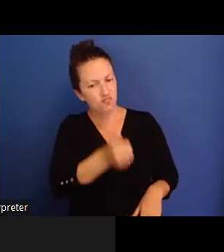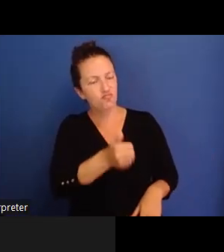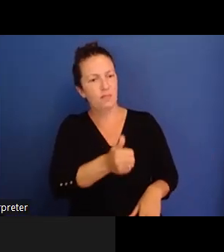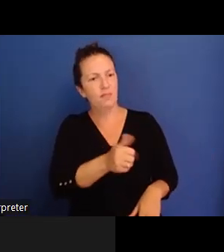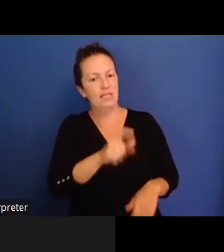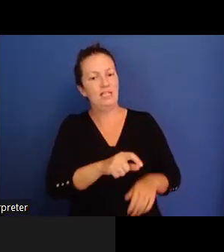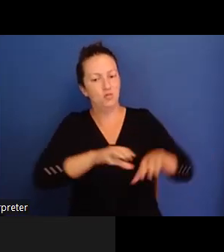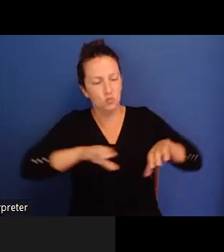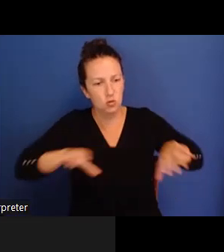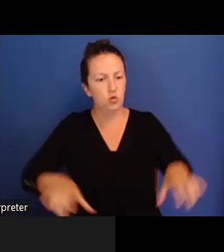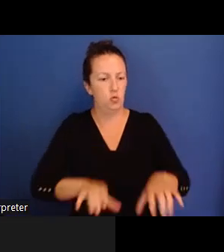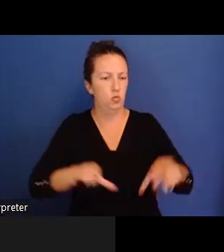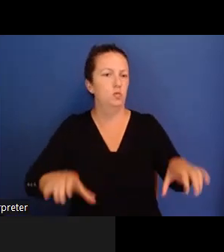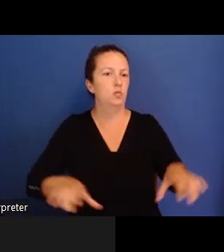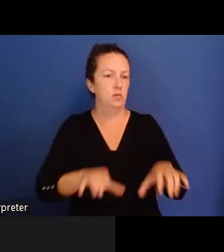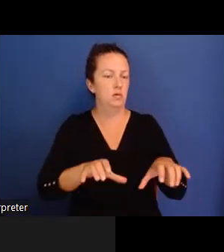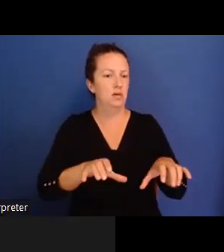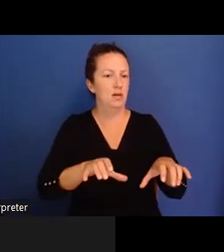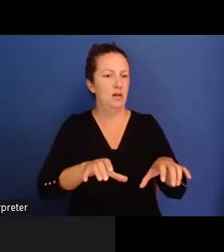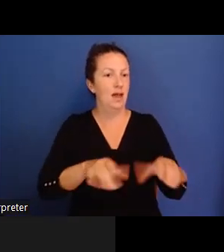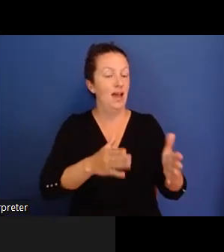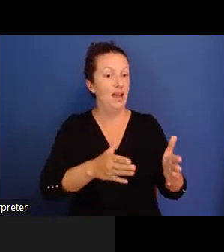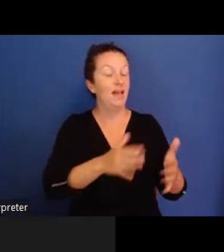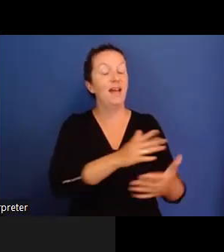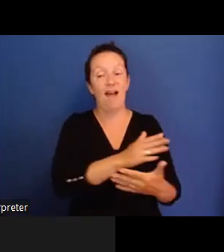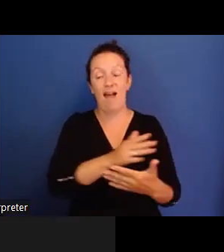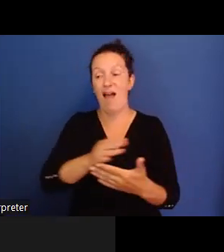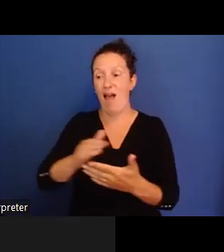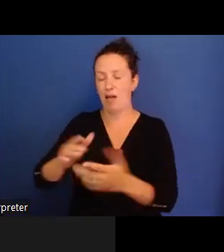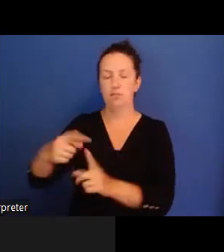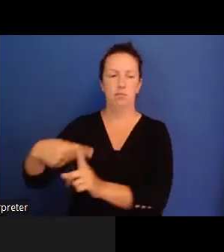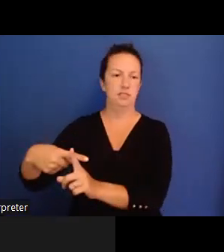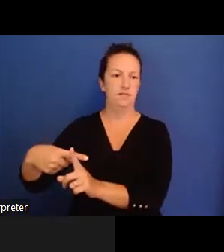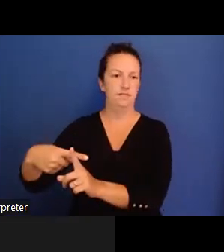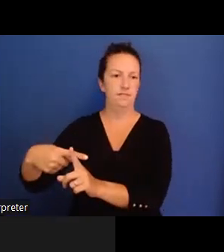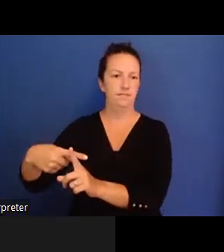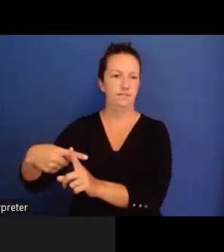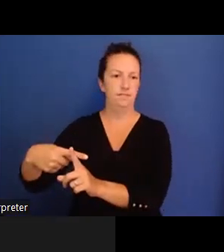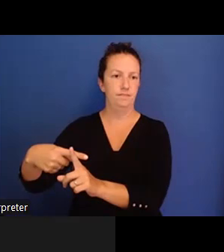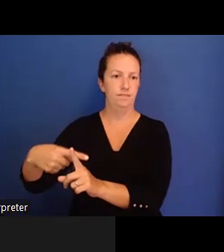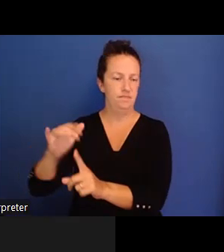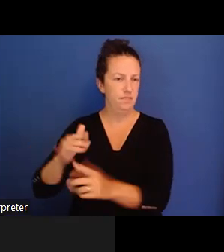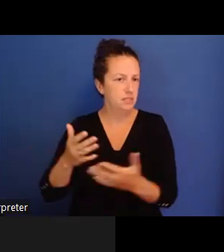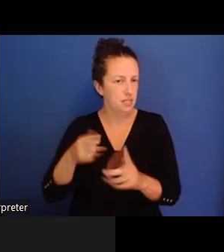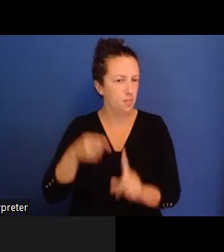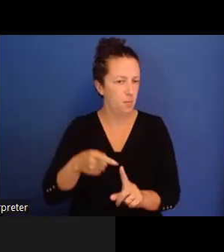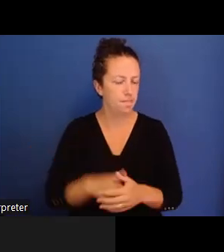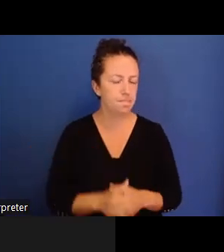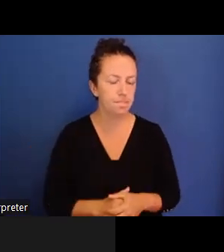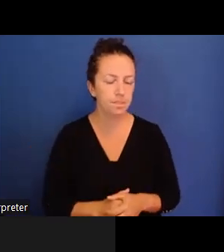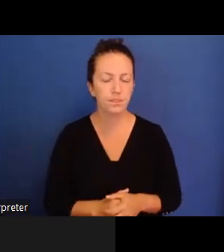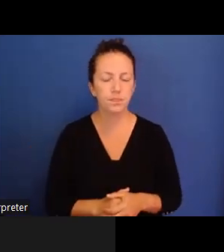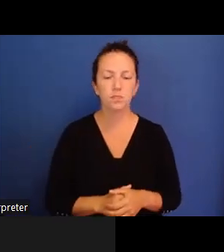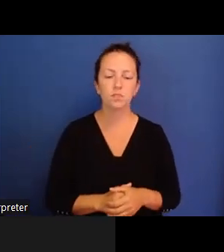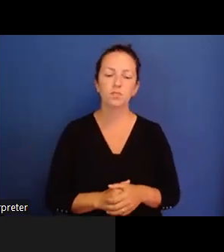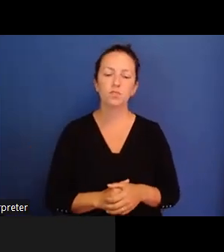action and it's resulted in a positive outcome. As I said, these stories, the other